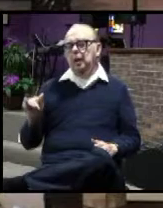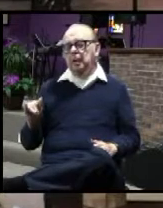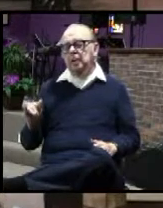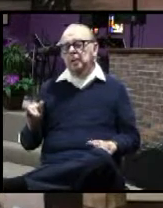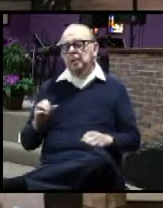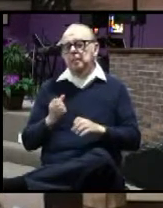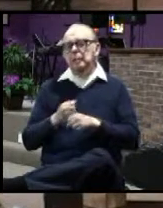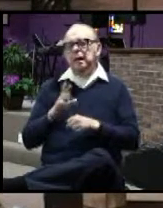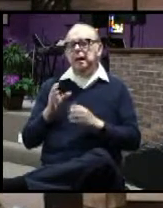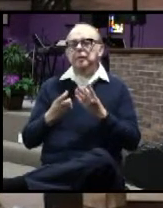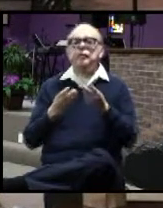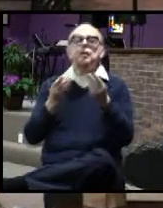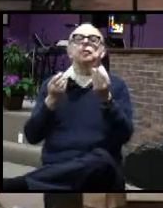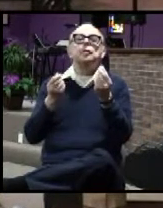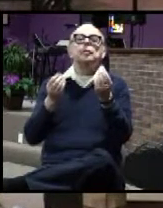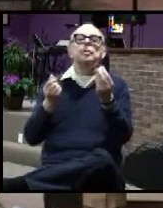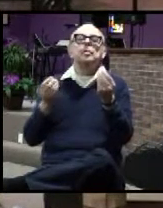dirt.